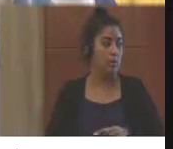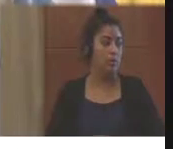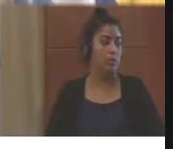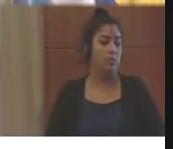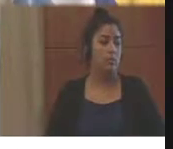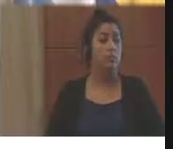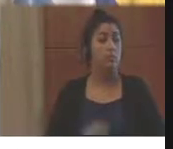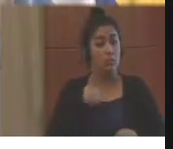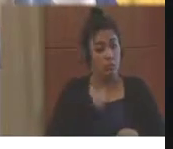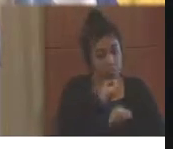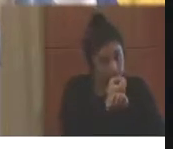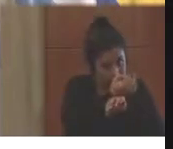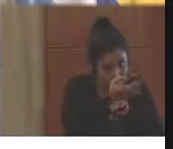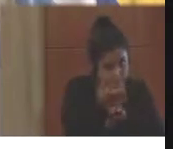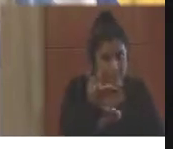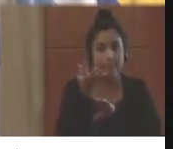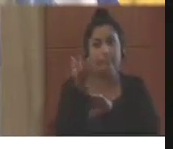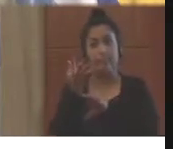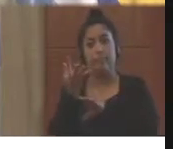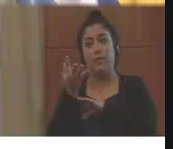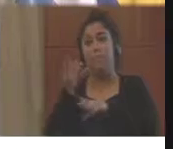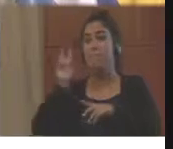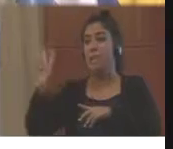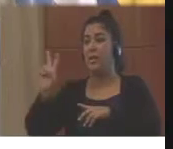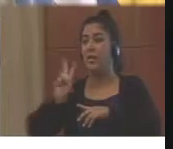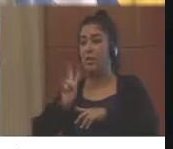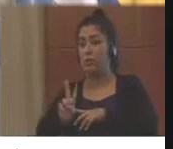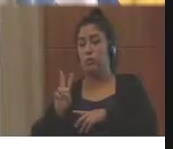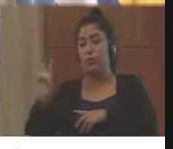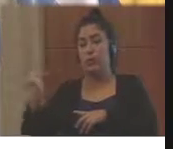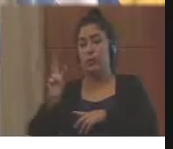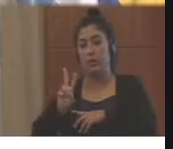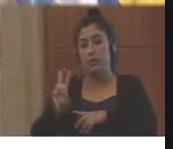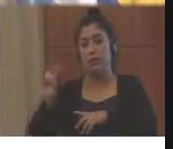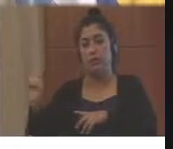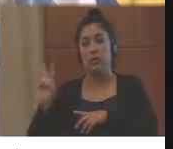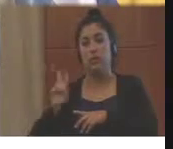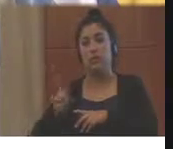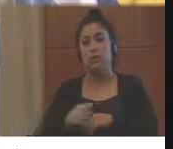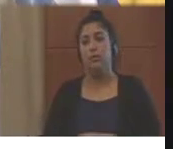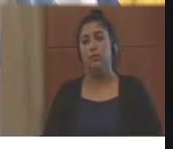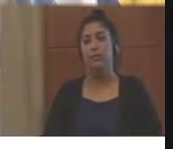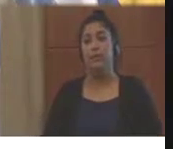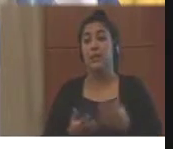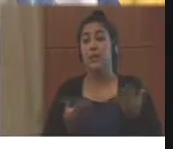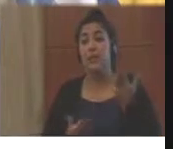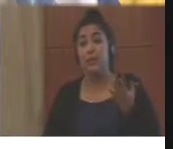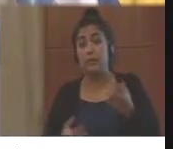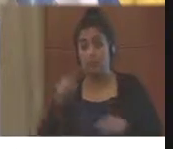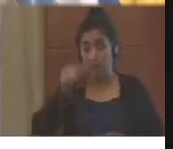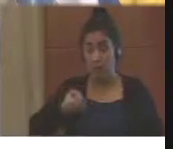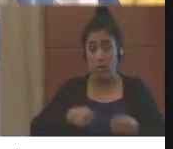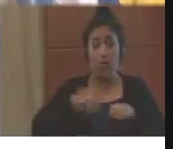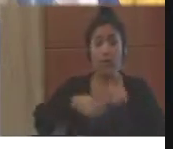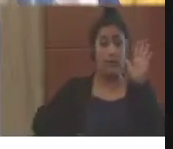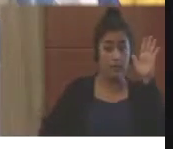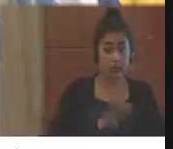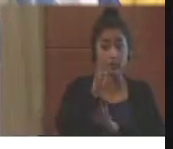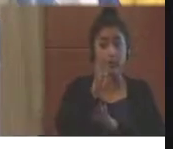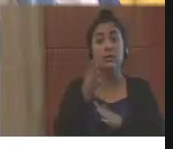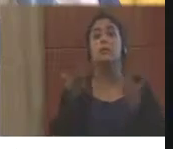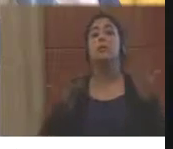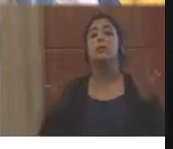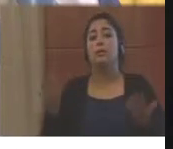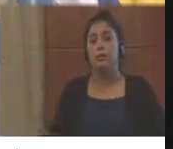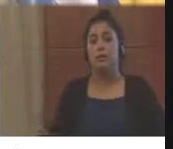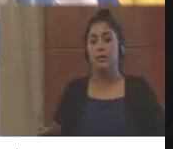especially number 22, will succeed only if it requires and invites participatory